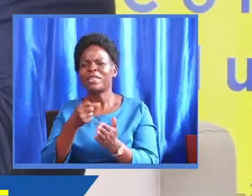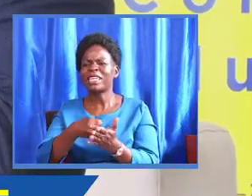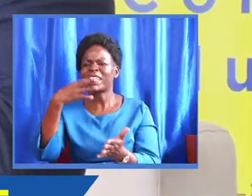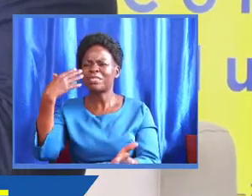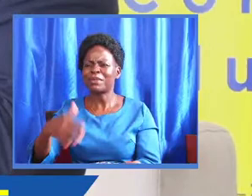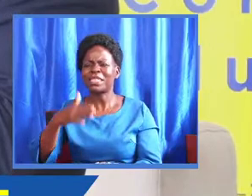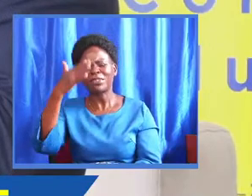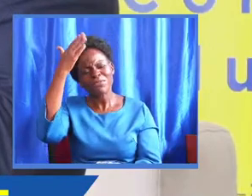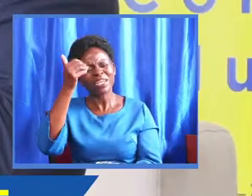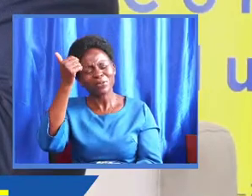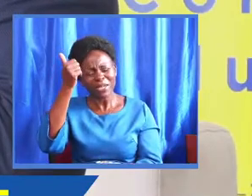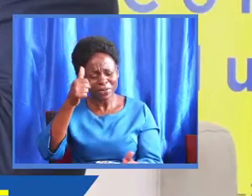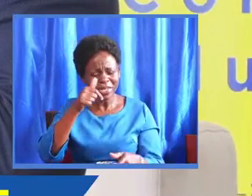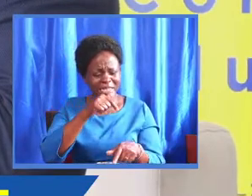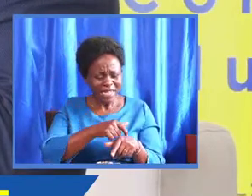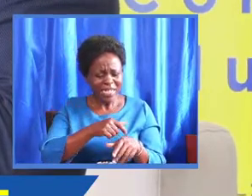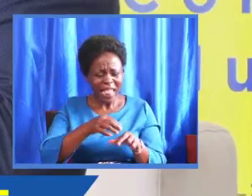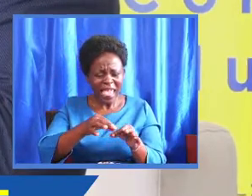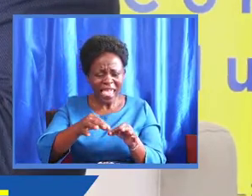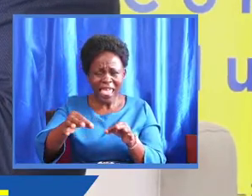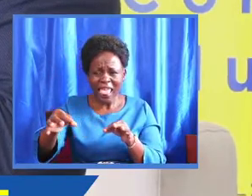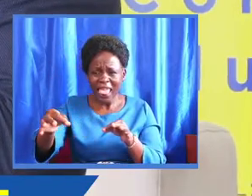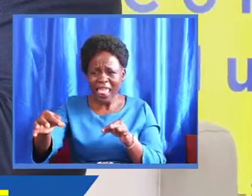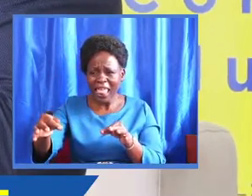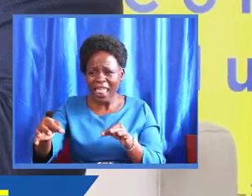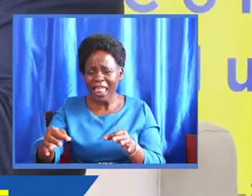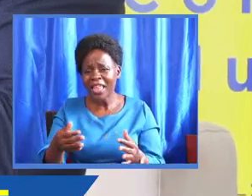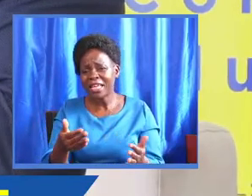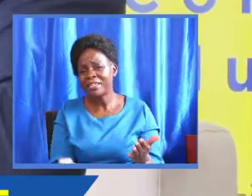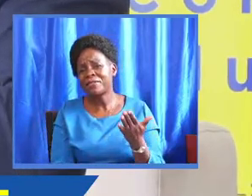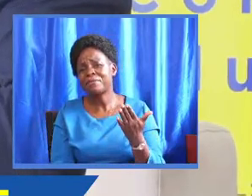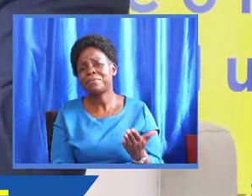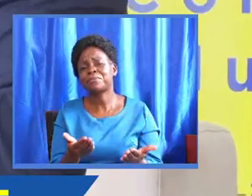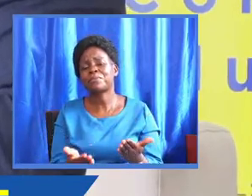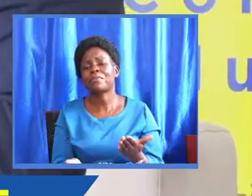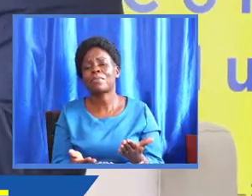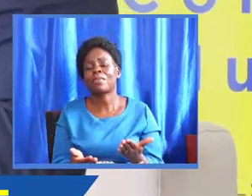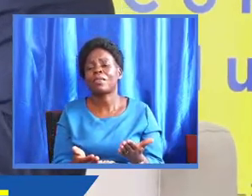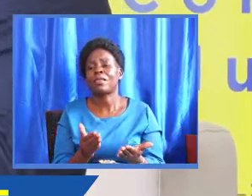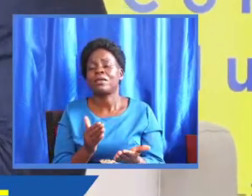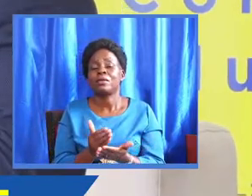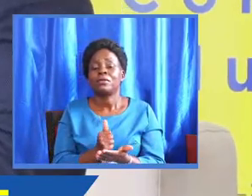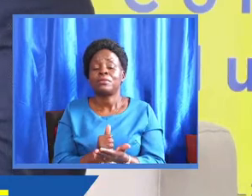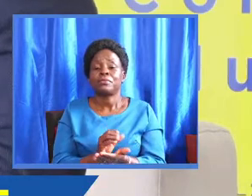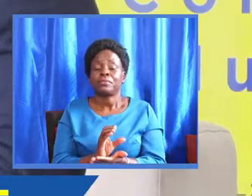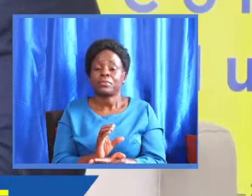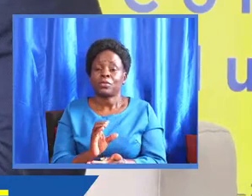Why does it take this long? Could it be a factor of cost